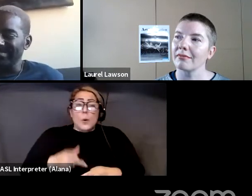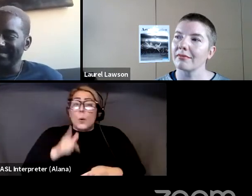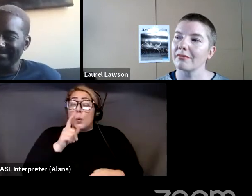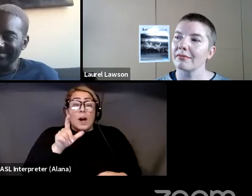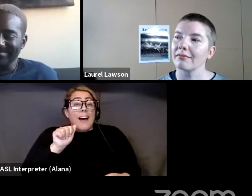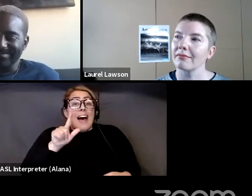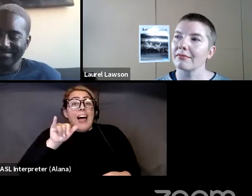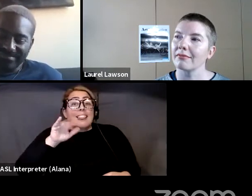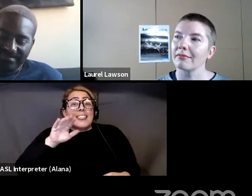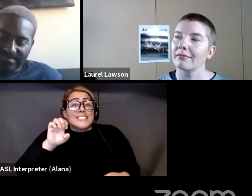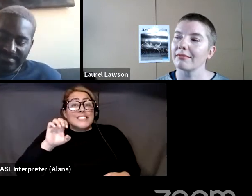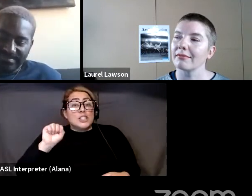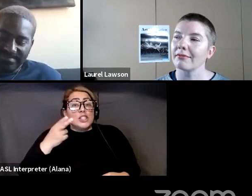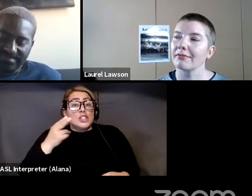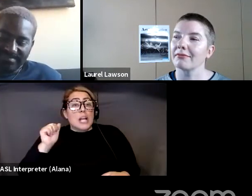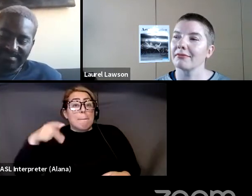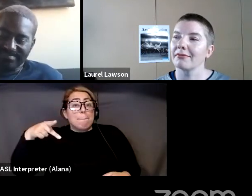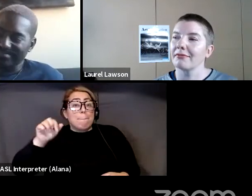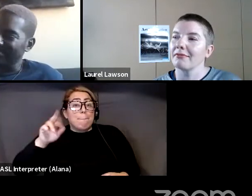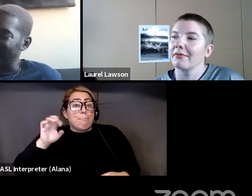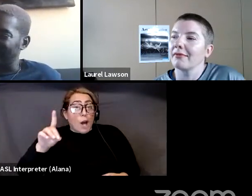Shepard.